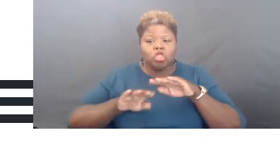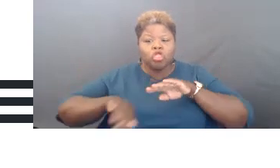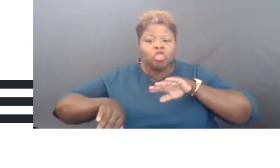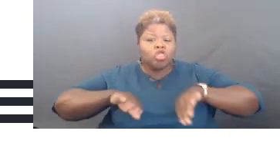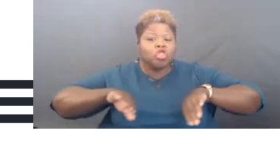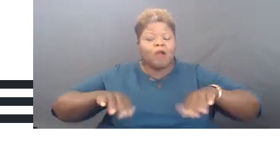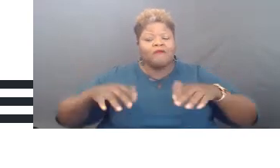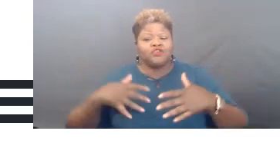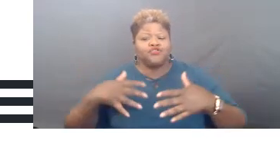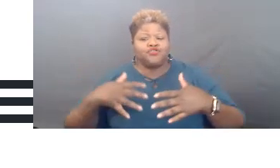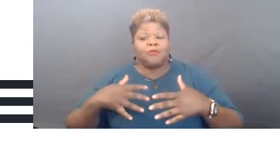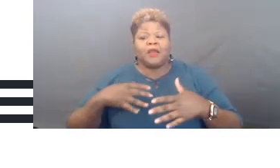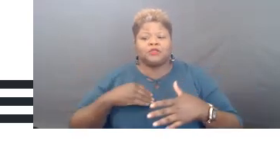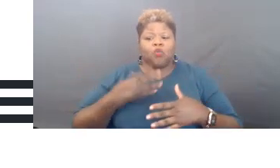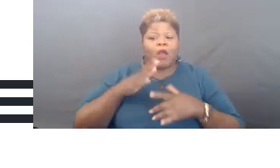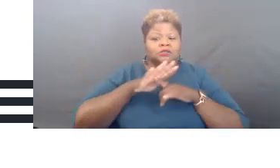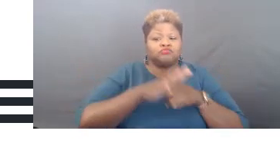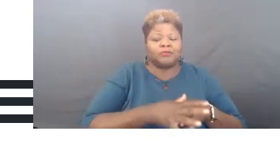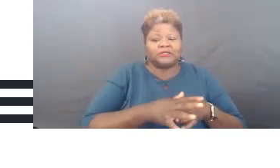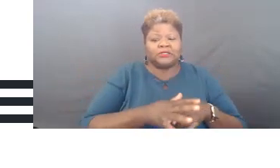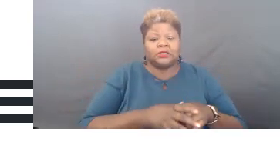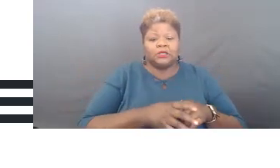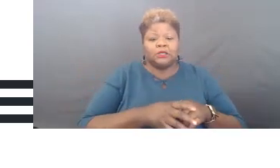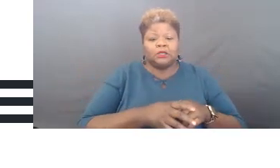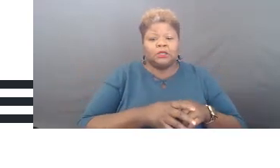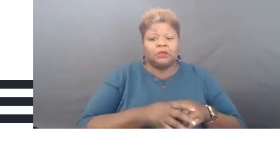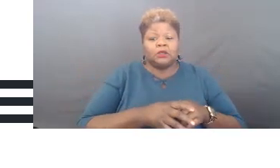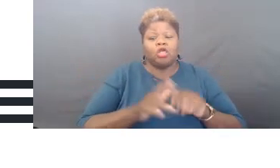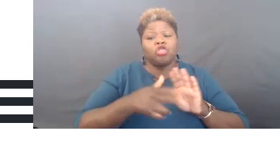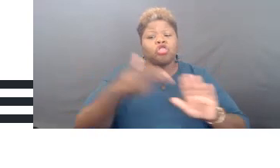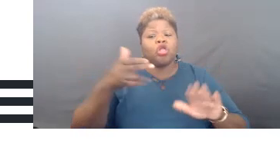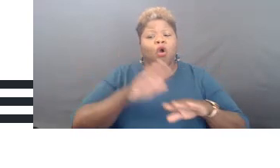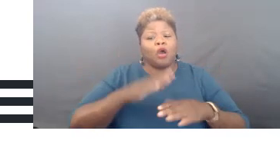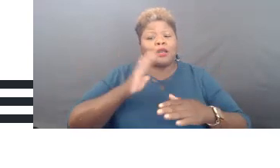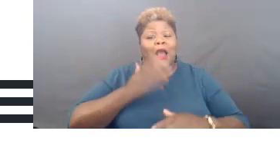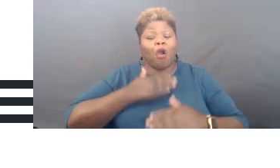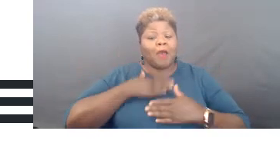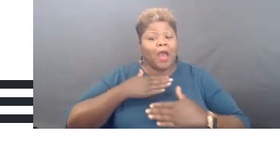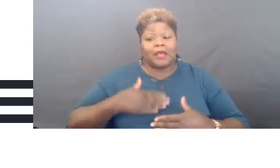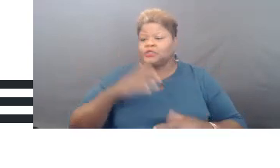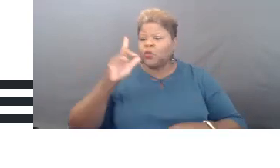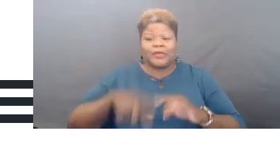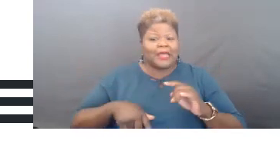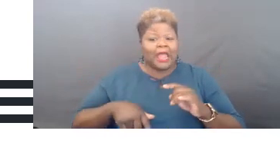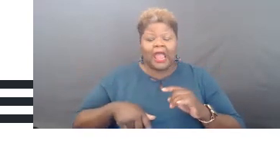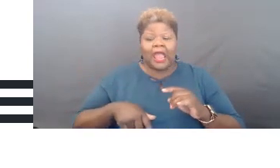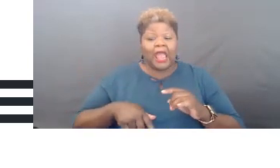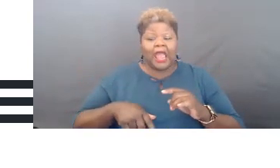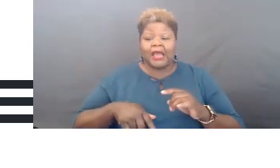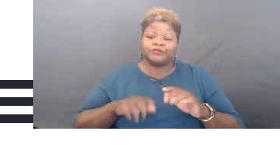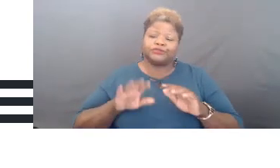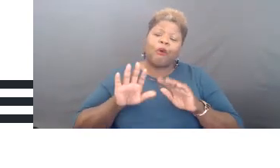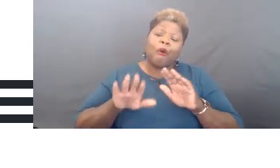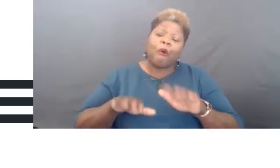because of the fears of what white supremacy places on our bodies. We cannot appease white supremacy.